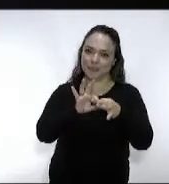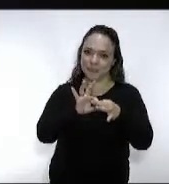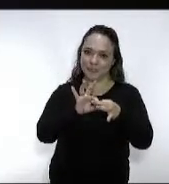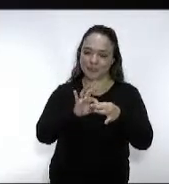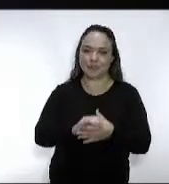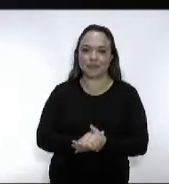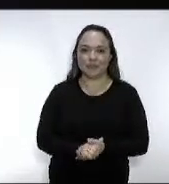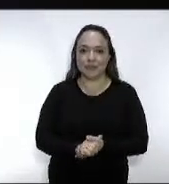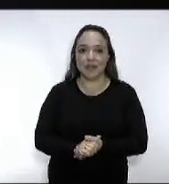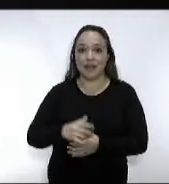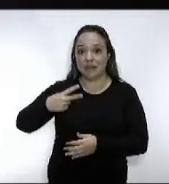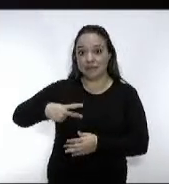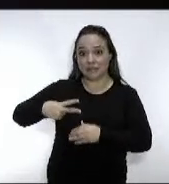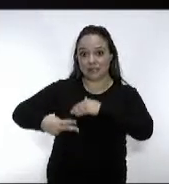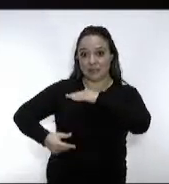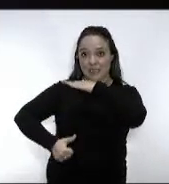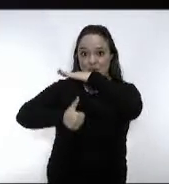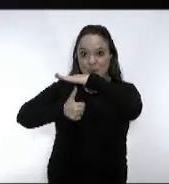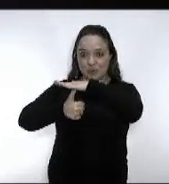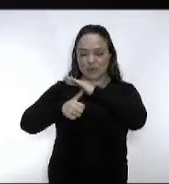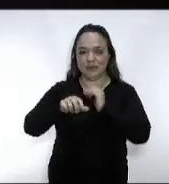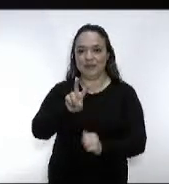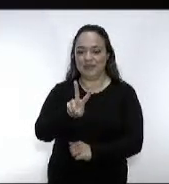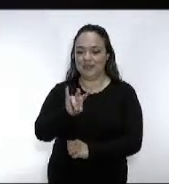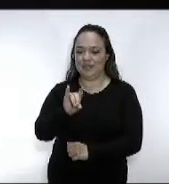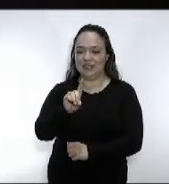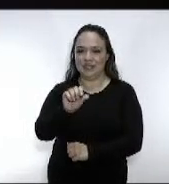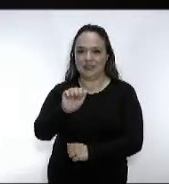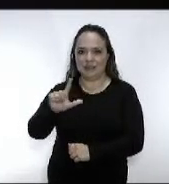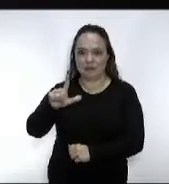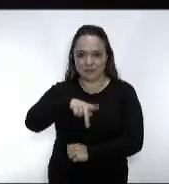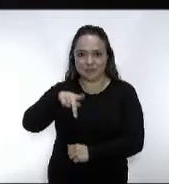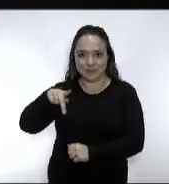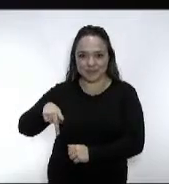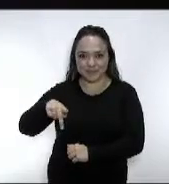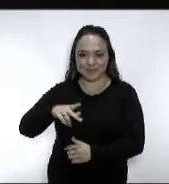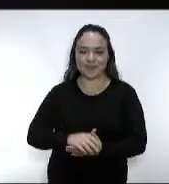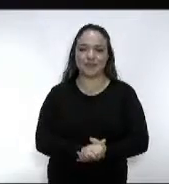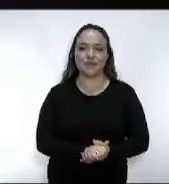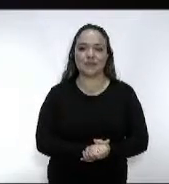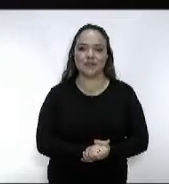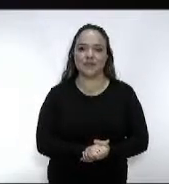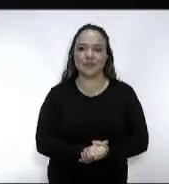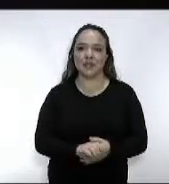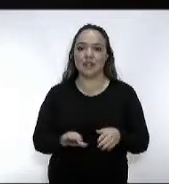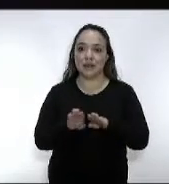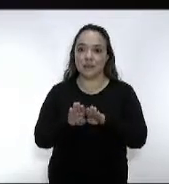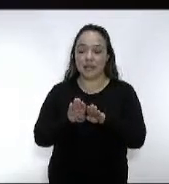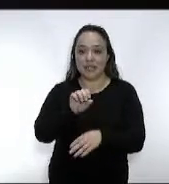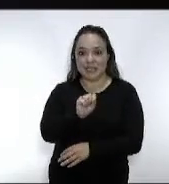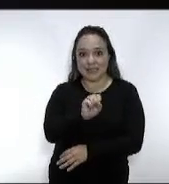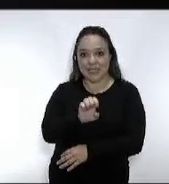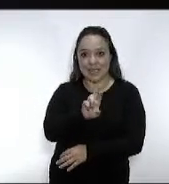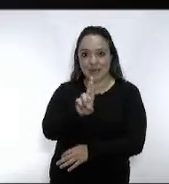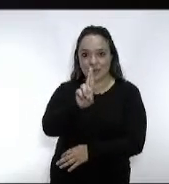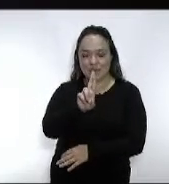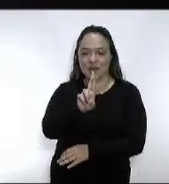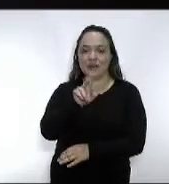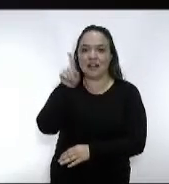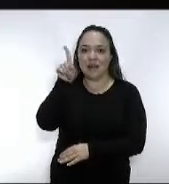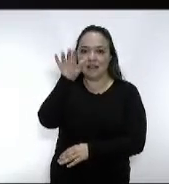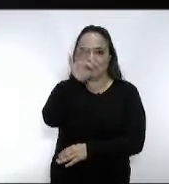American Academy, made up of our Vice Rector, Professor Vidal Martins, who is seated here at a table, as the Senior Vice